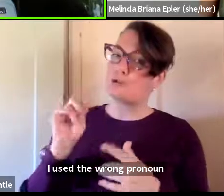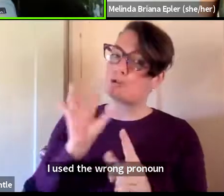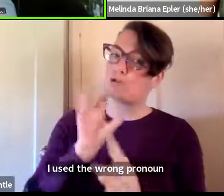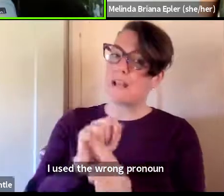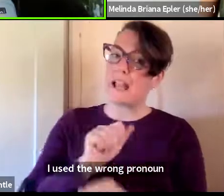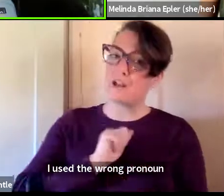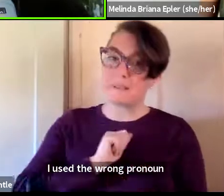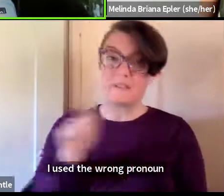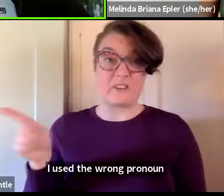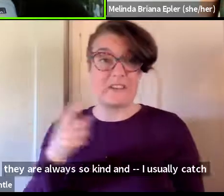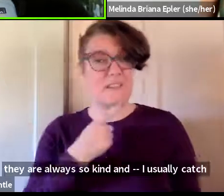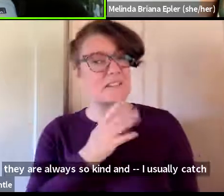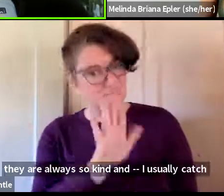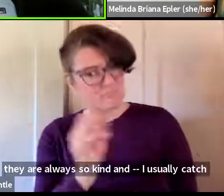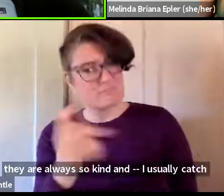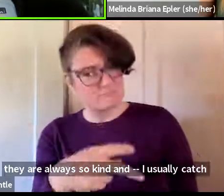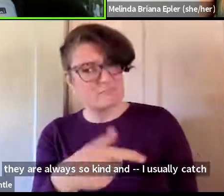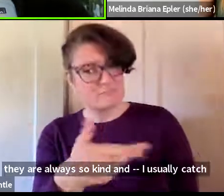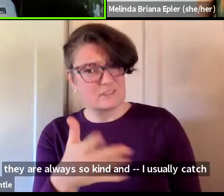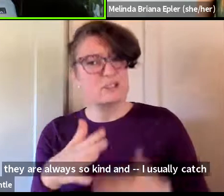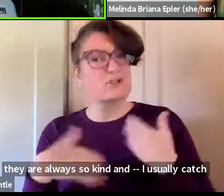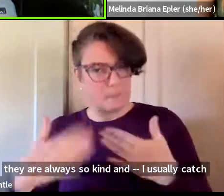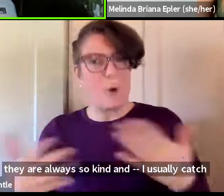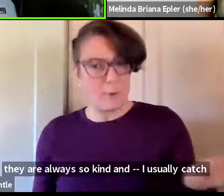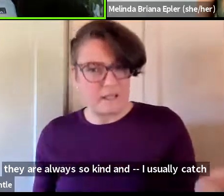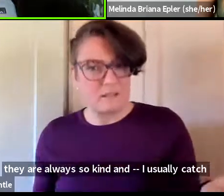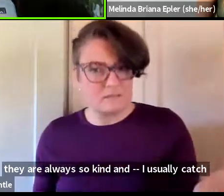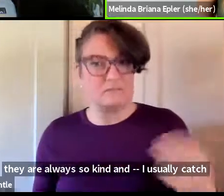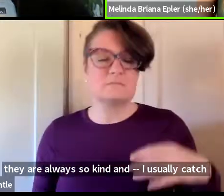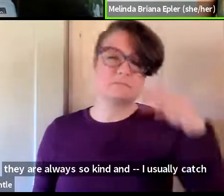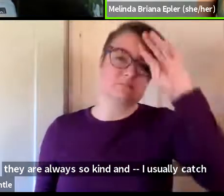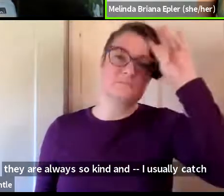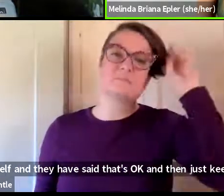and they've said, that's okay, and then just keep moving on.